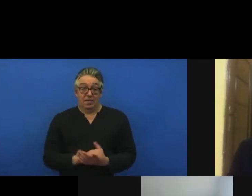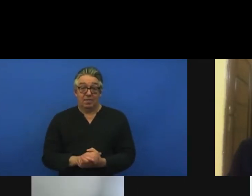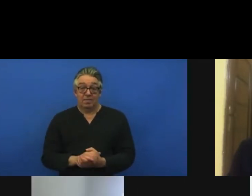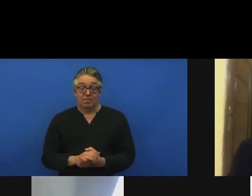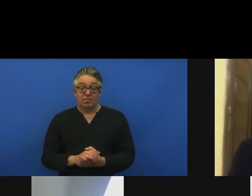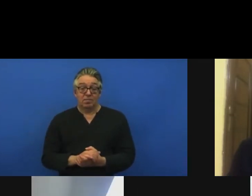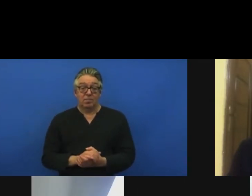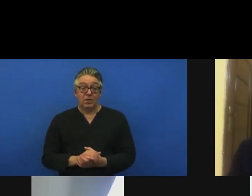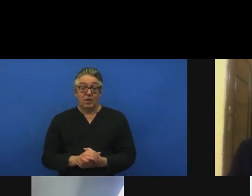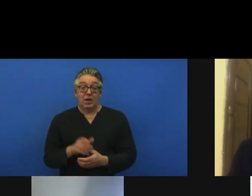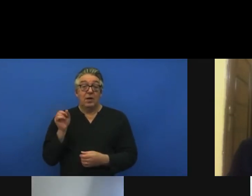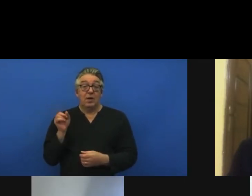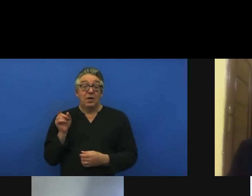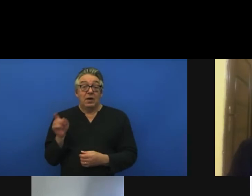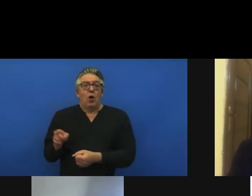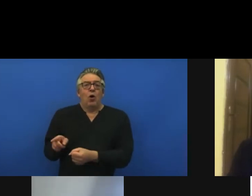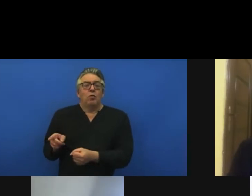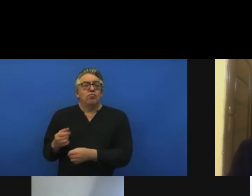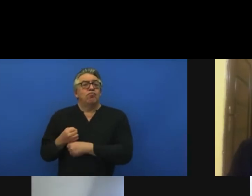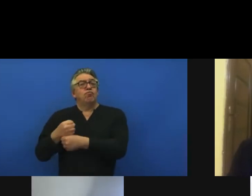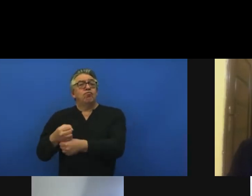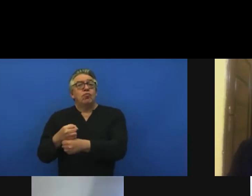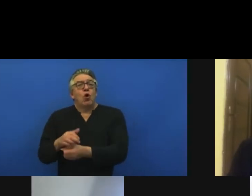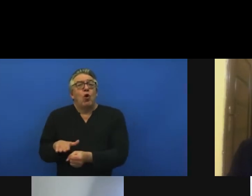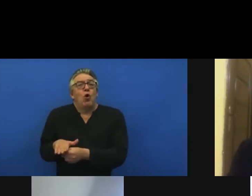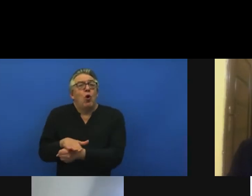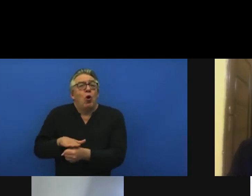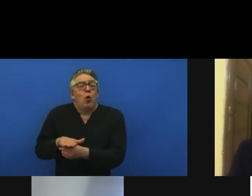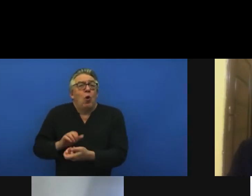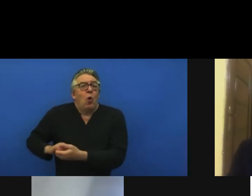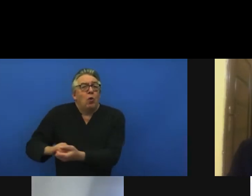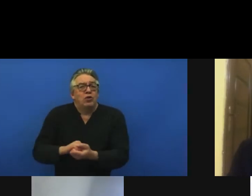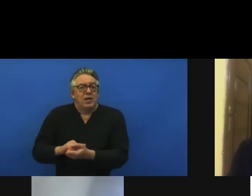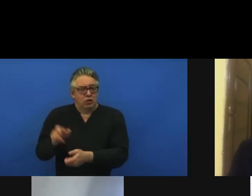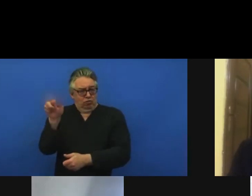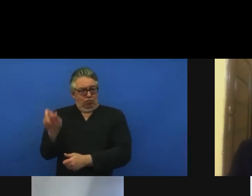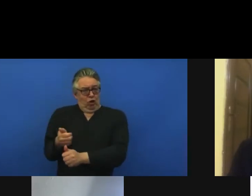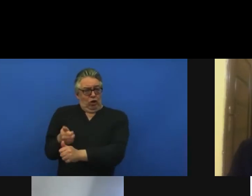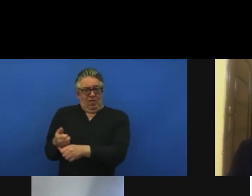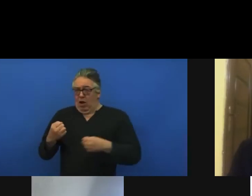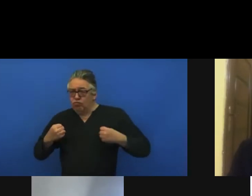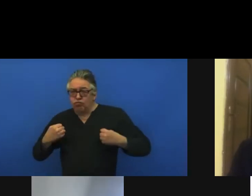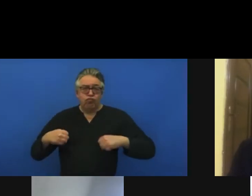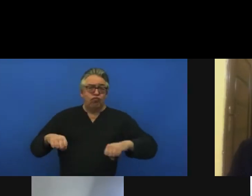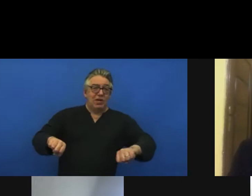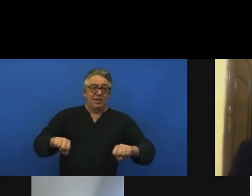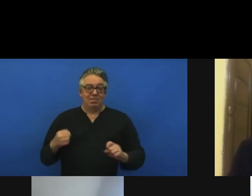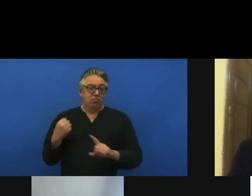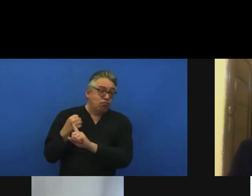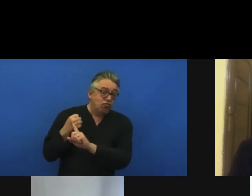with Disability, a local organization in Iraq. She's a young activist. If you can hear me, Saja, please go ahead.